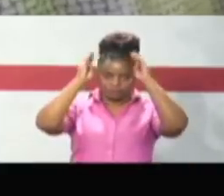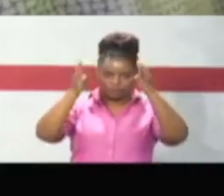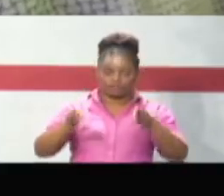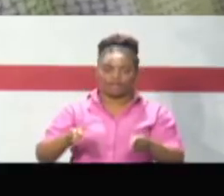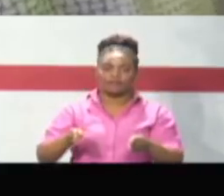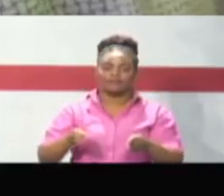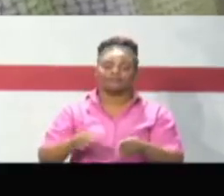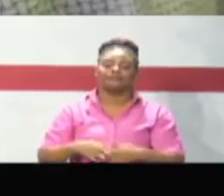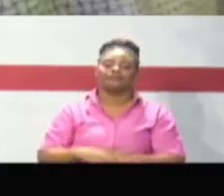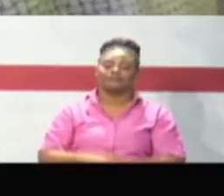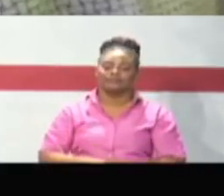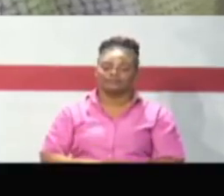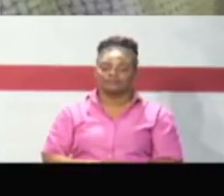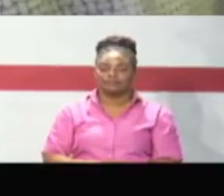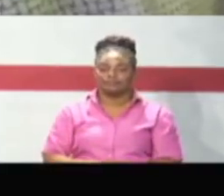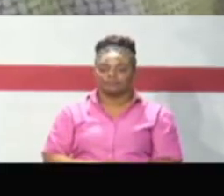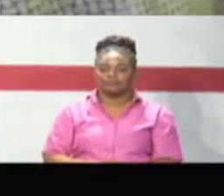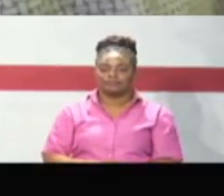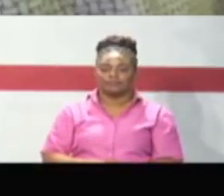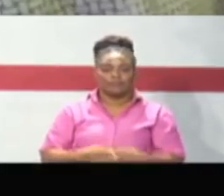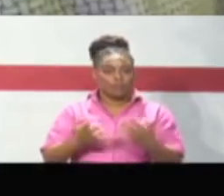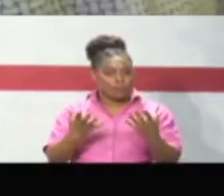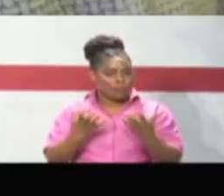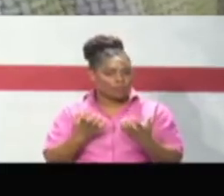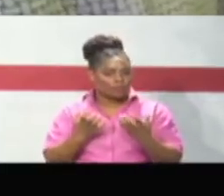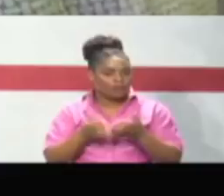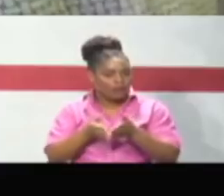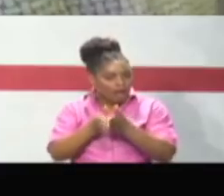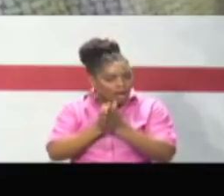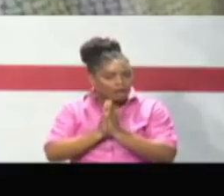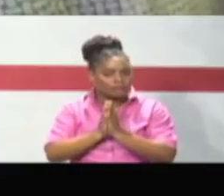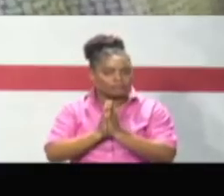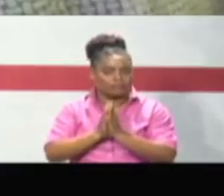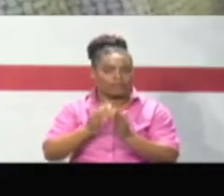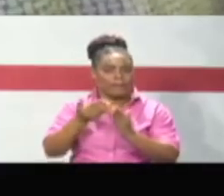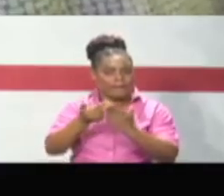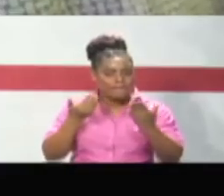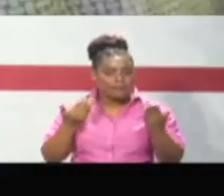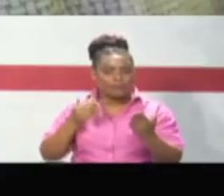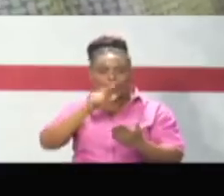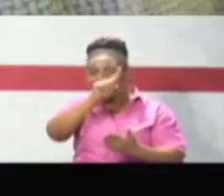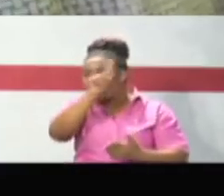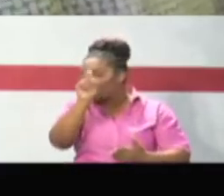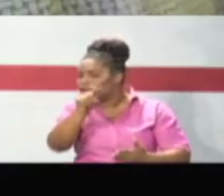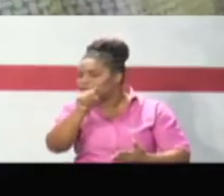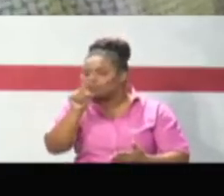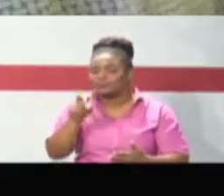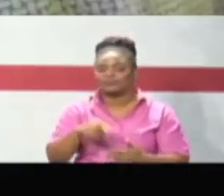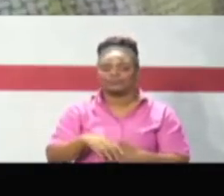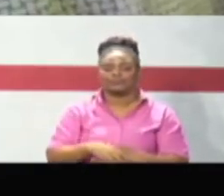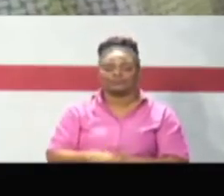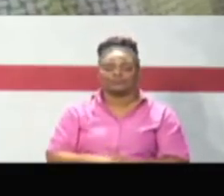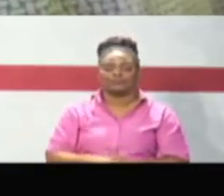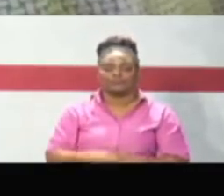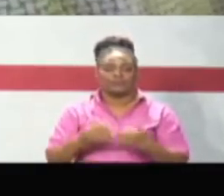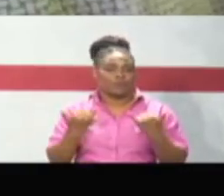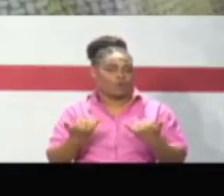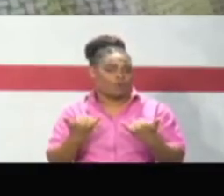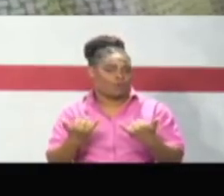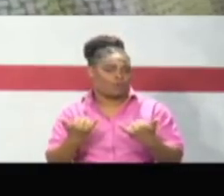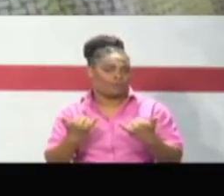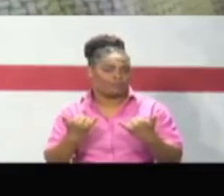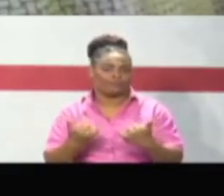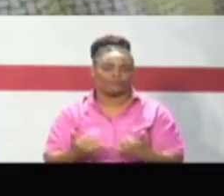just want to follow up on what Rai was asking, his line of questioning. Considering that we're in this predicament where we're